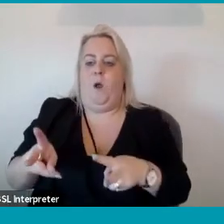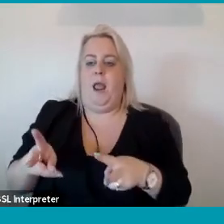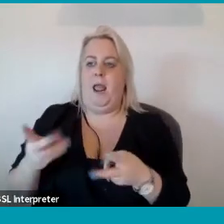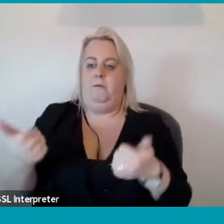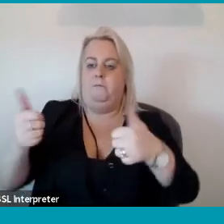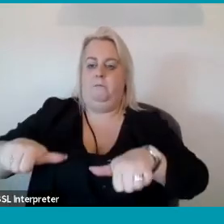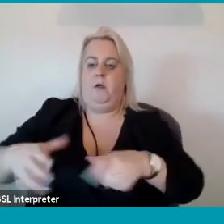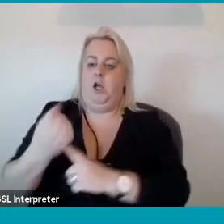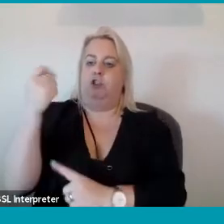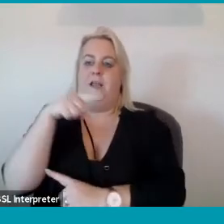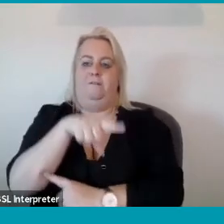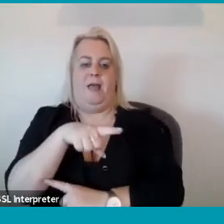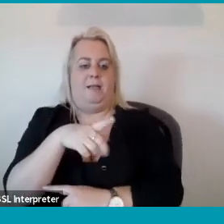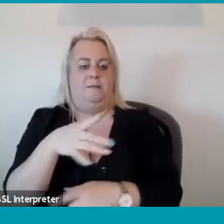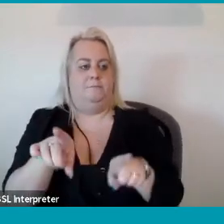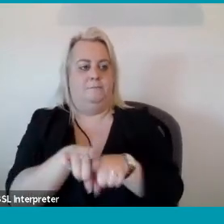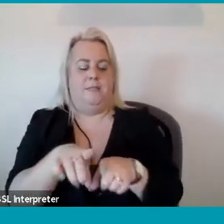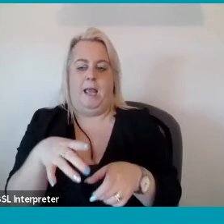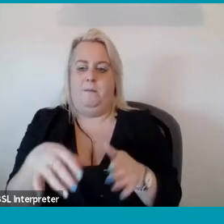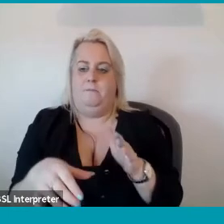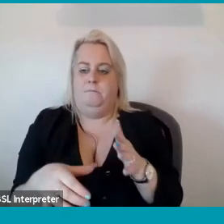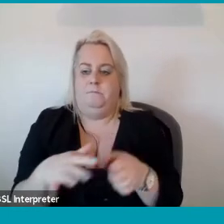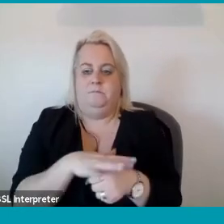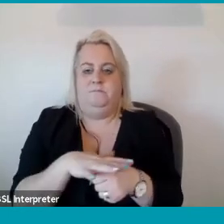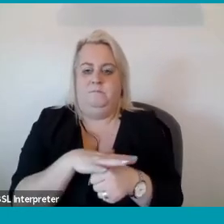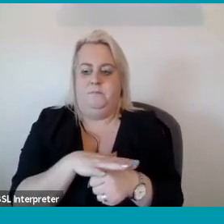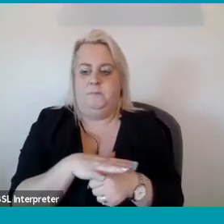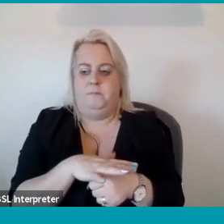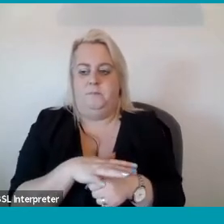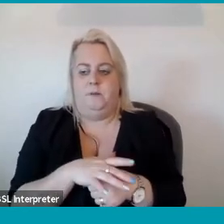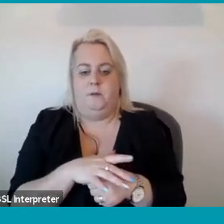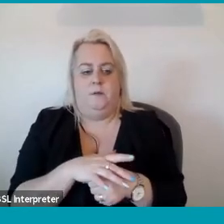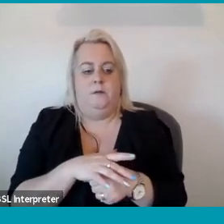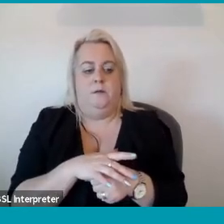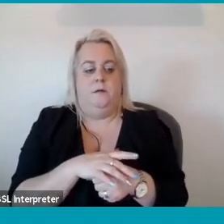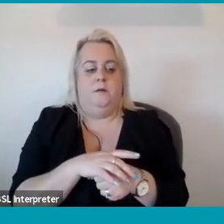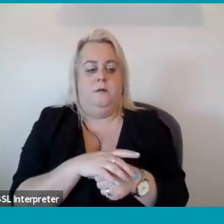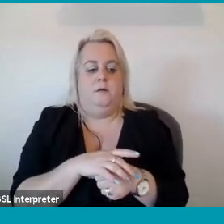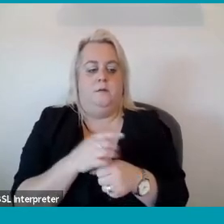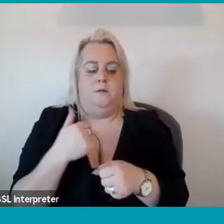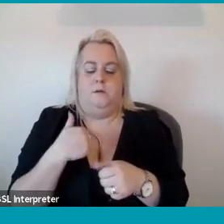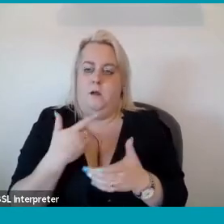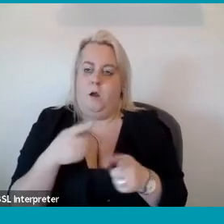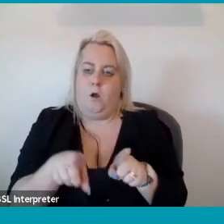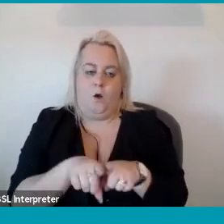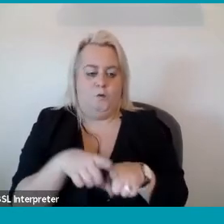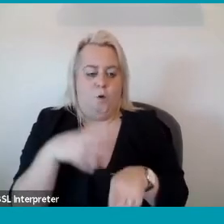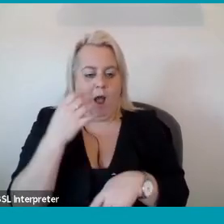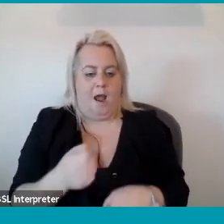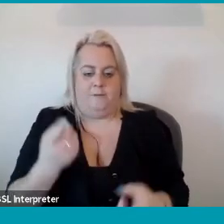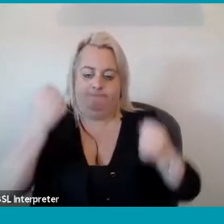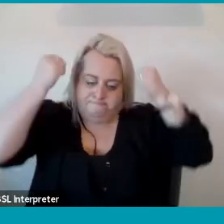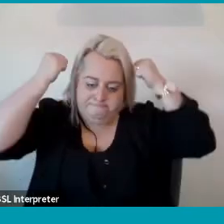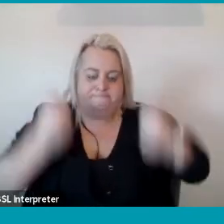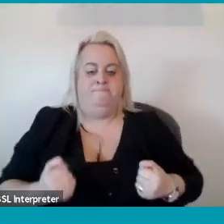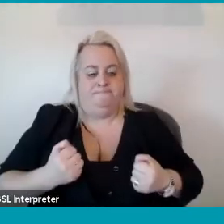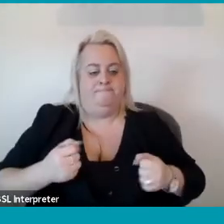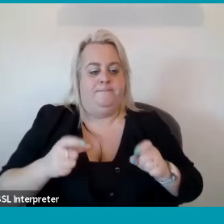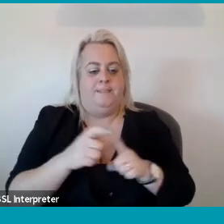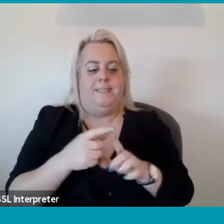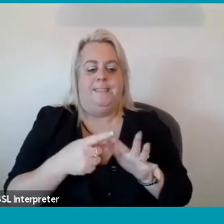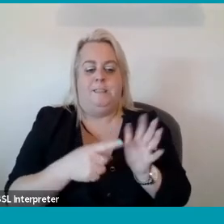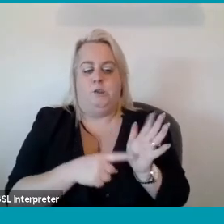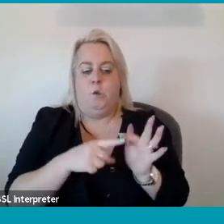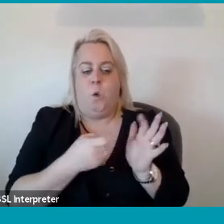And unless we're happy to stay in bed all of the time, we have to get determination. And we know that often we'll try things that